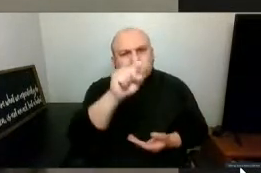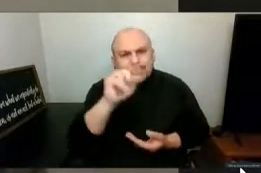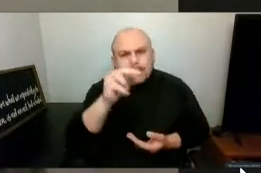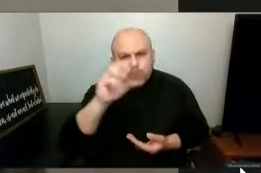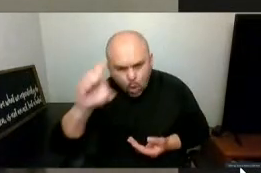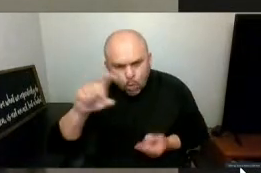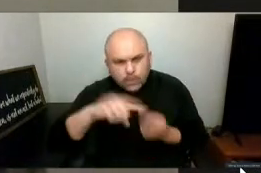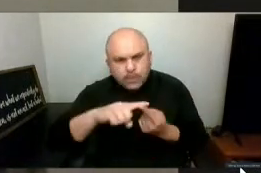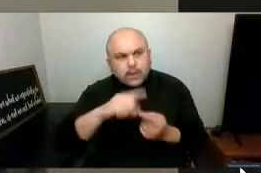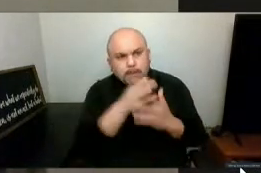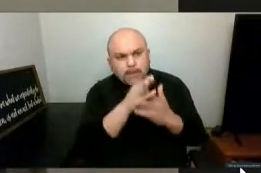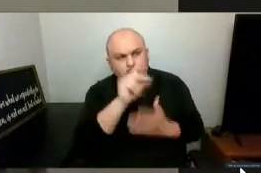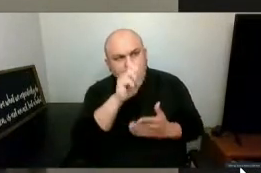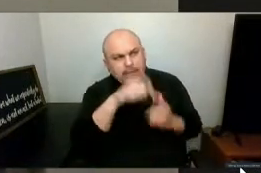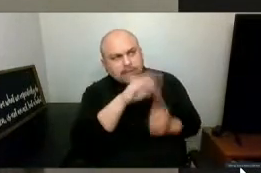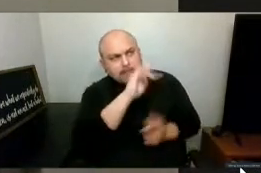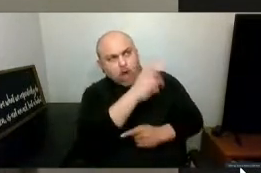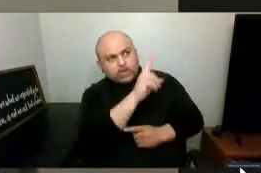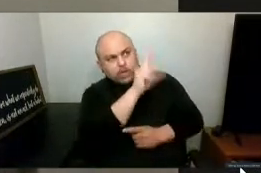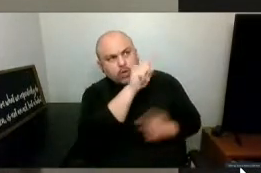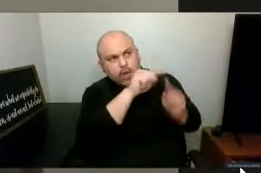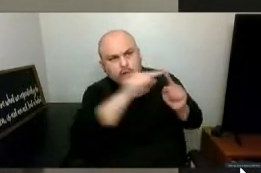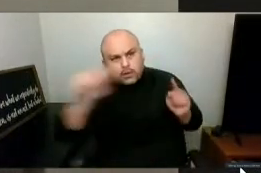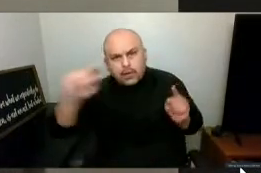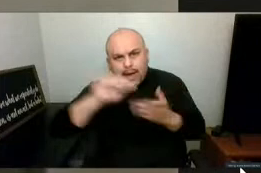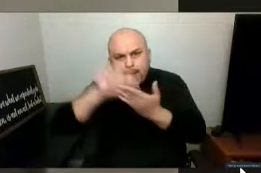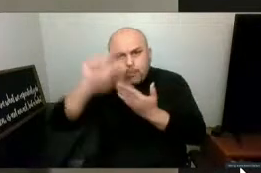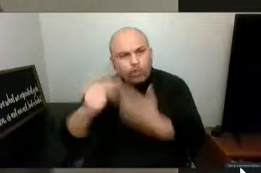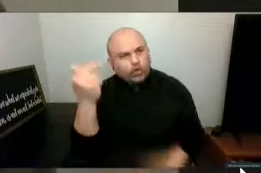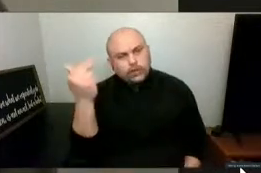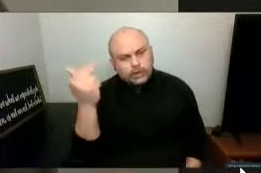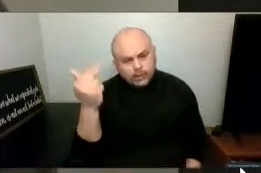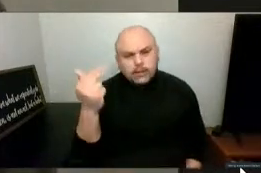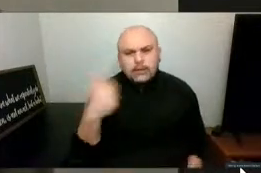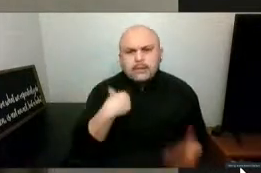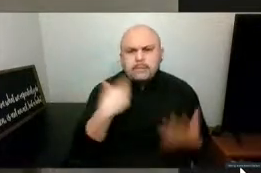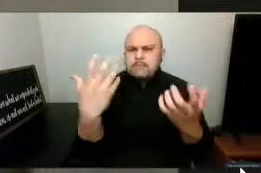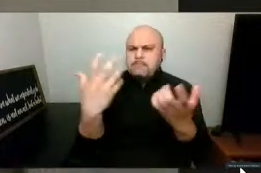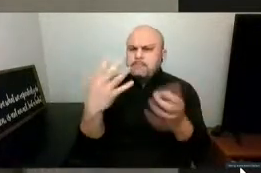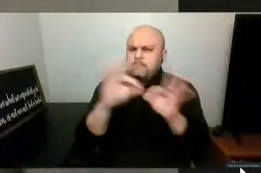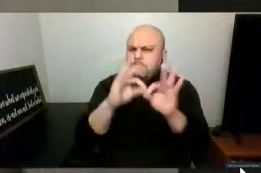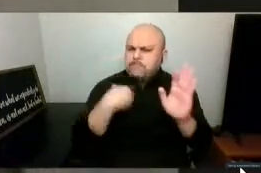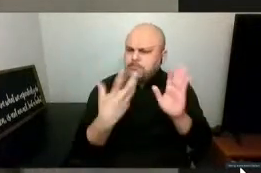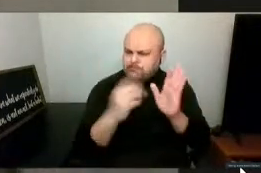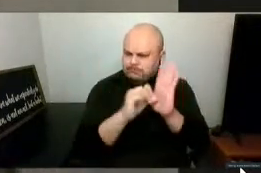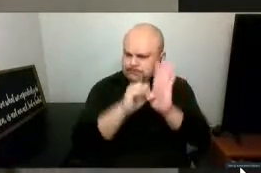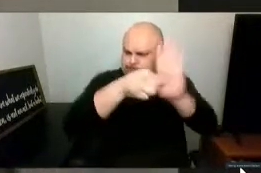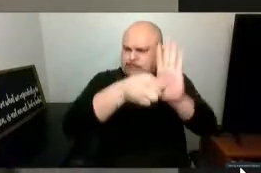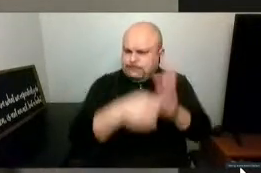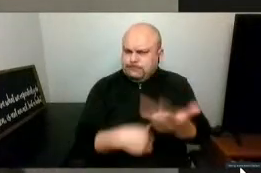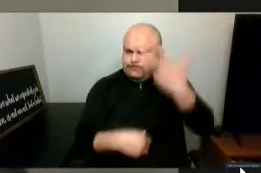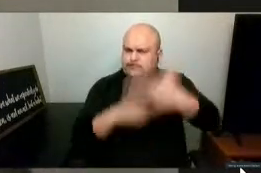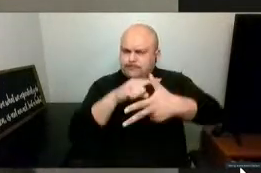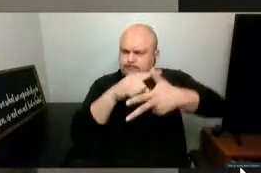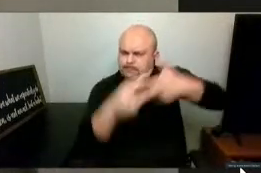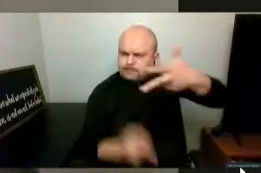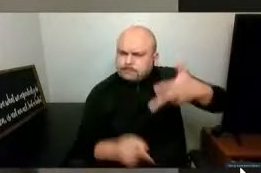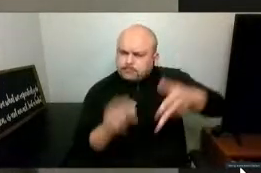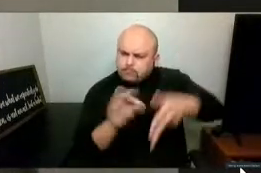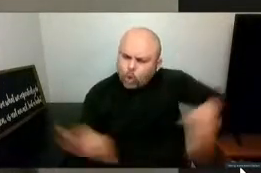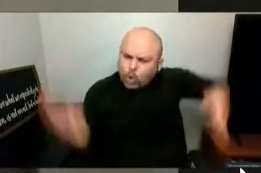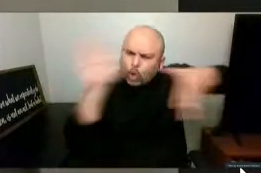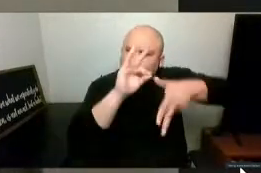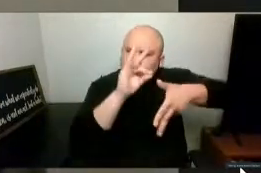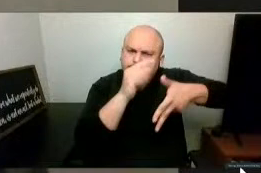March 31 and April 13. So I'm going to highlight 3 bright spots today that I think we could